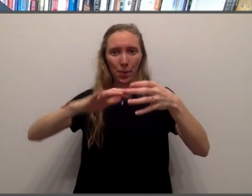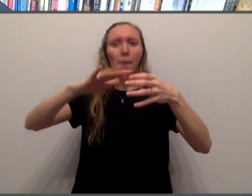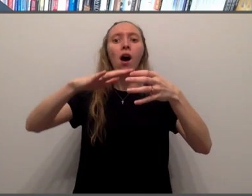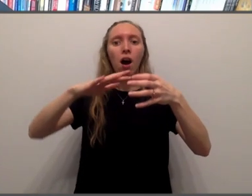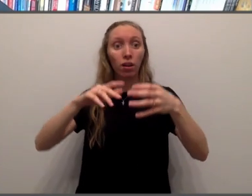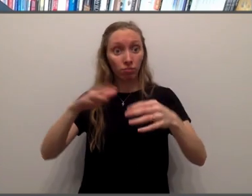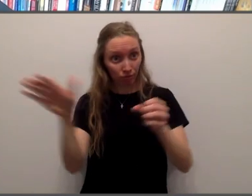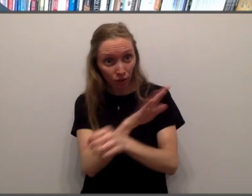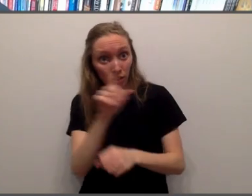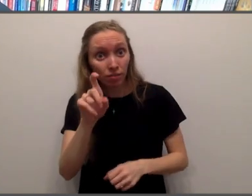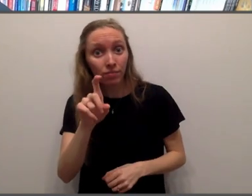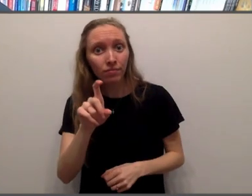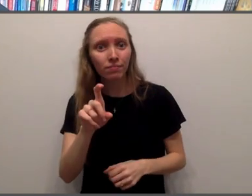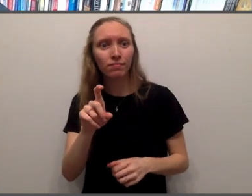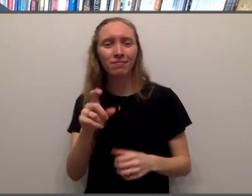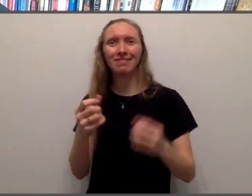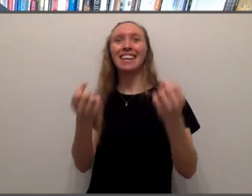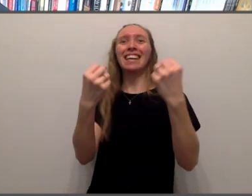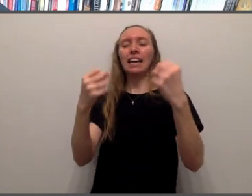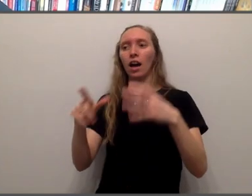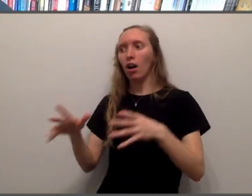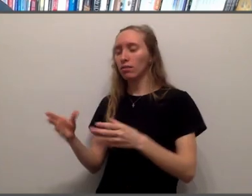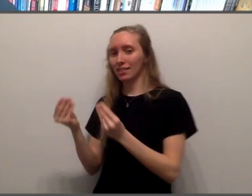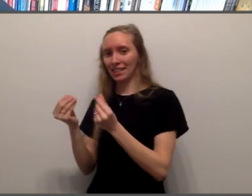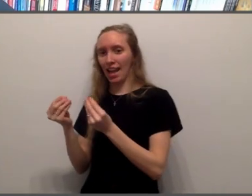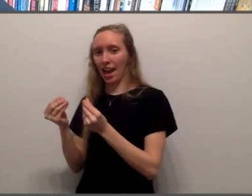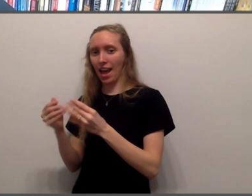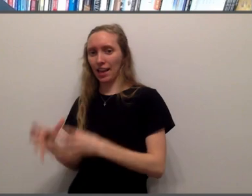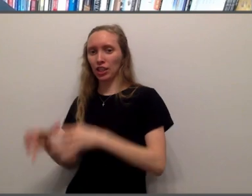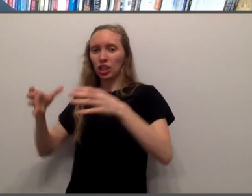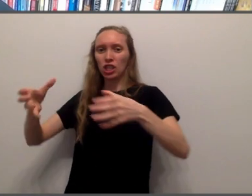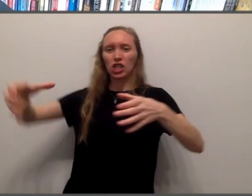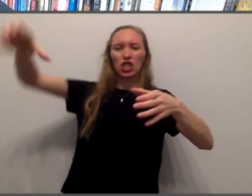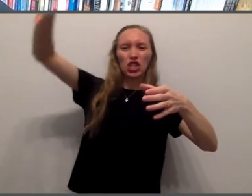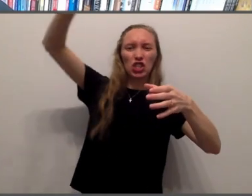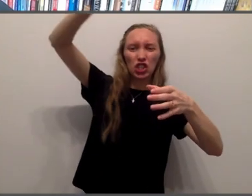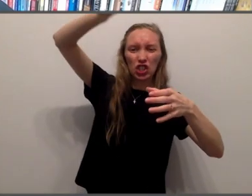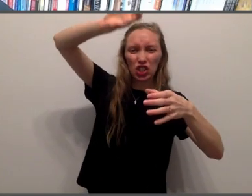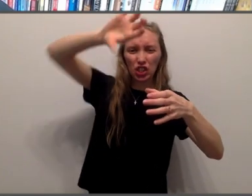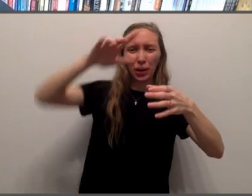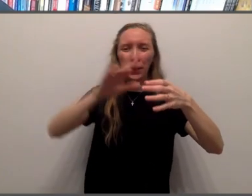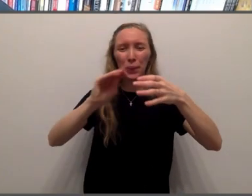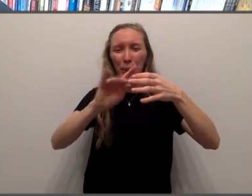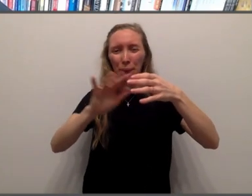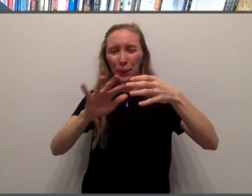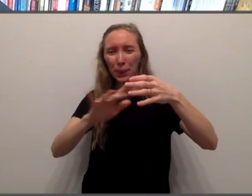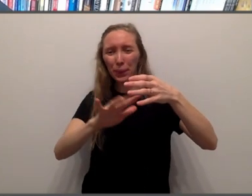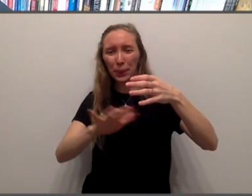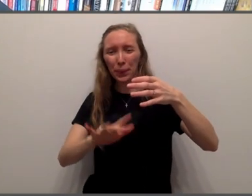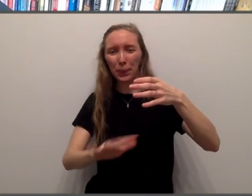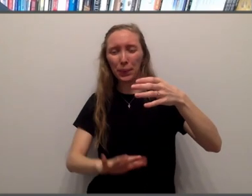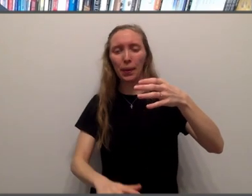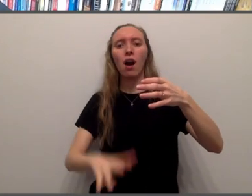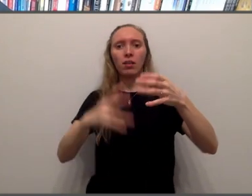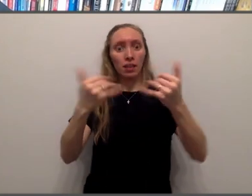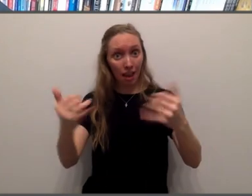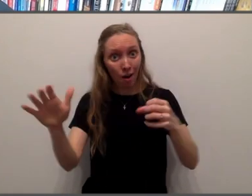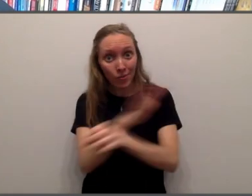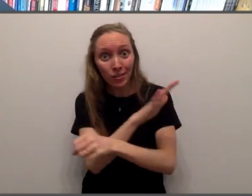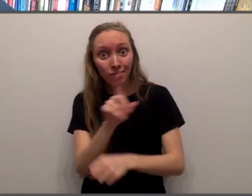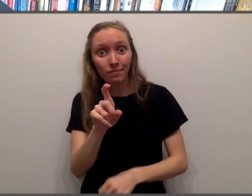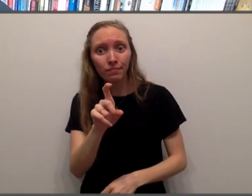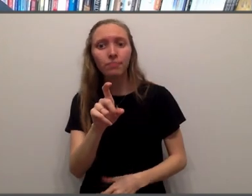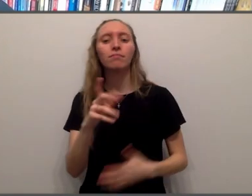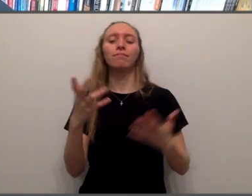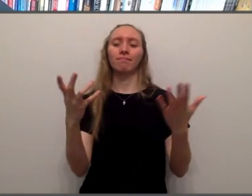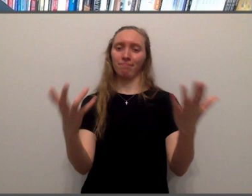students that there's always room for more when you start with the right things. And I think this is what